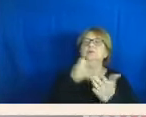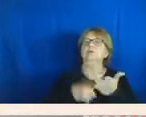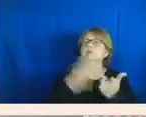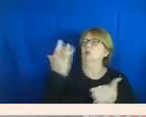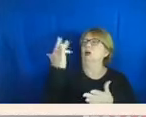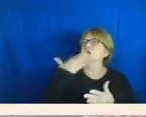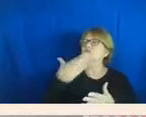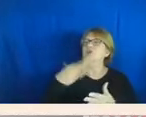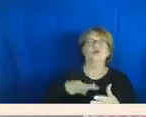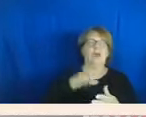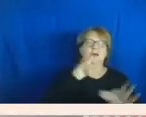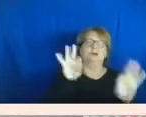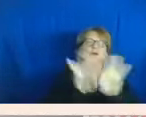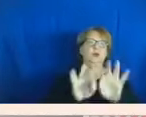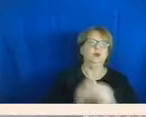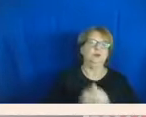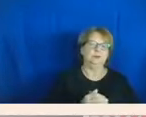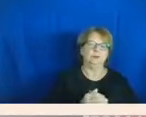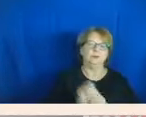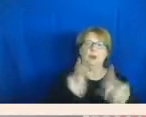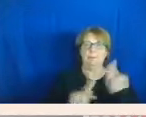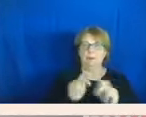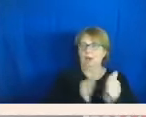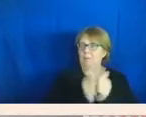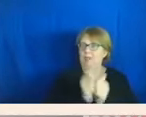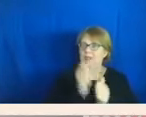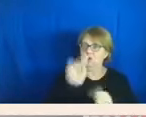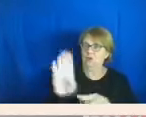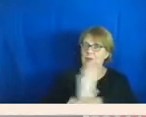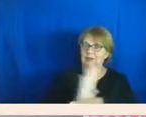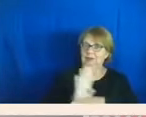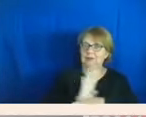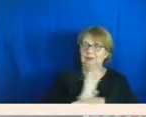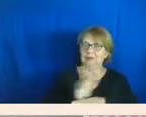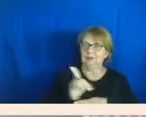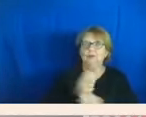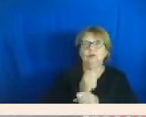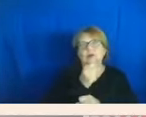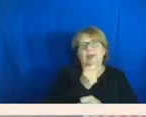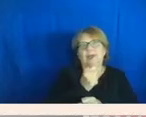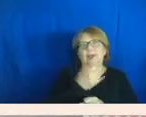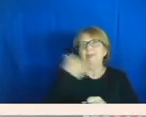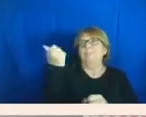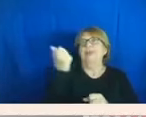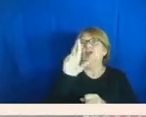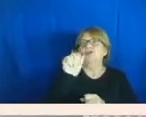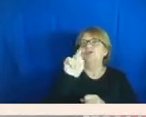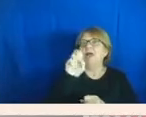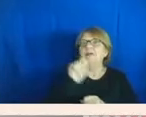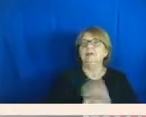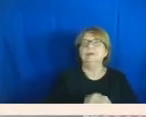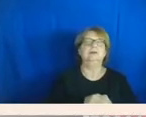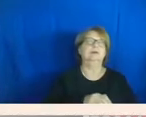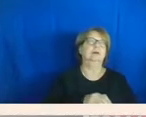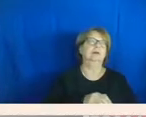important. People compete for your business. You get the better rates. You get the